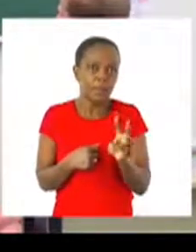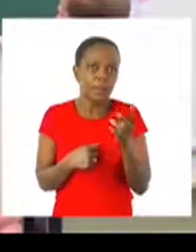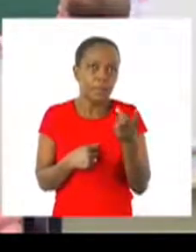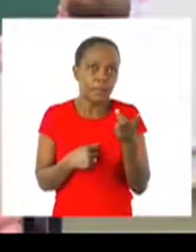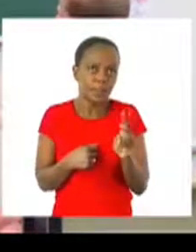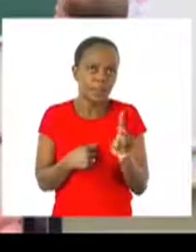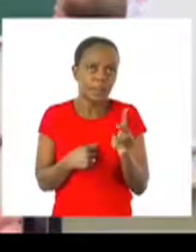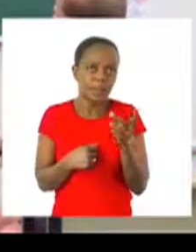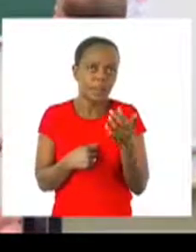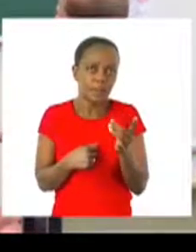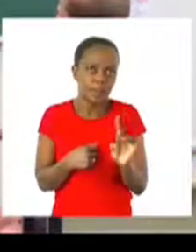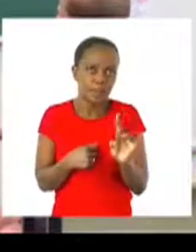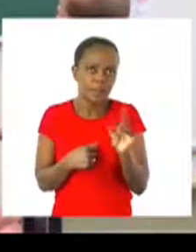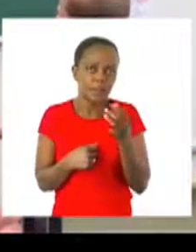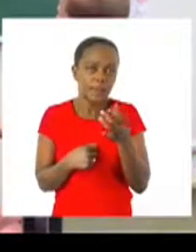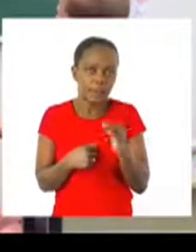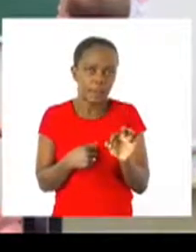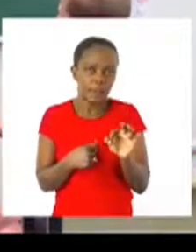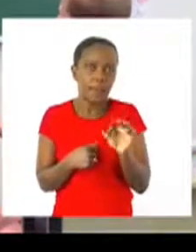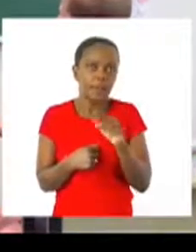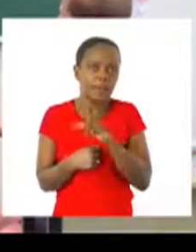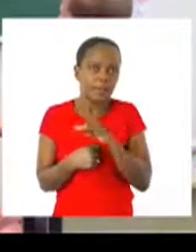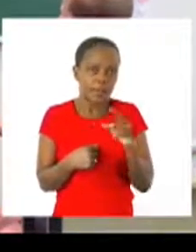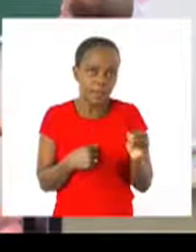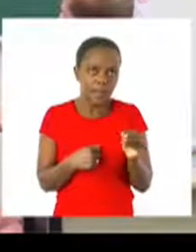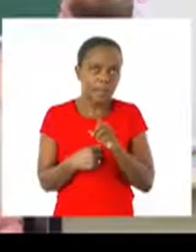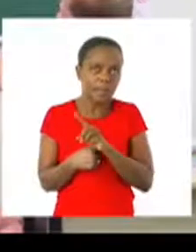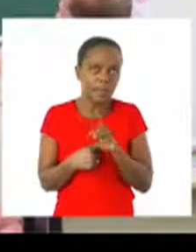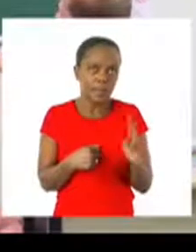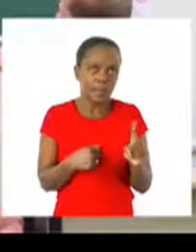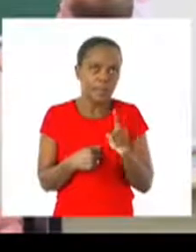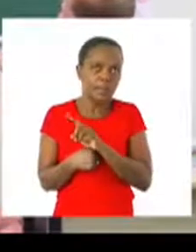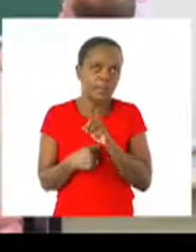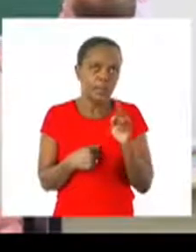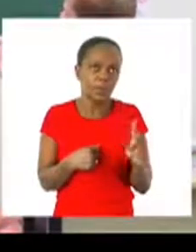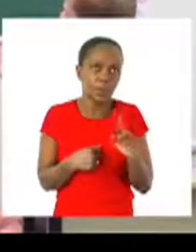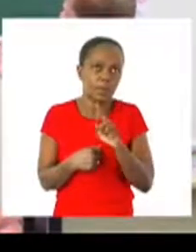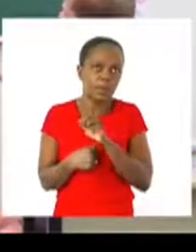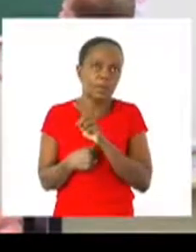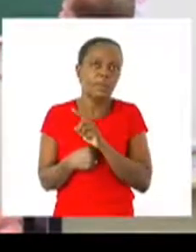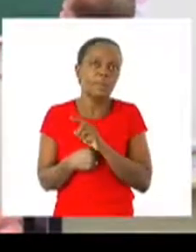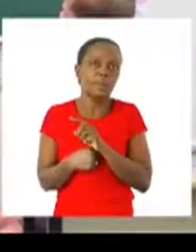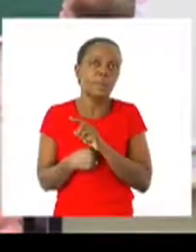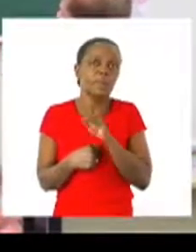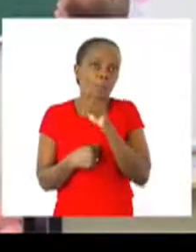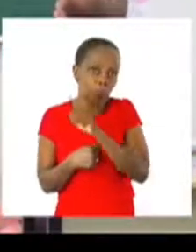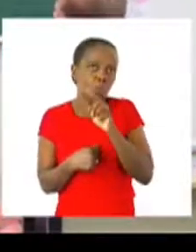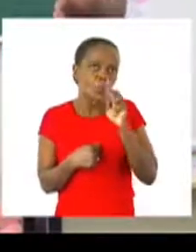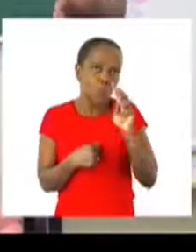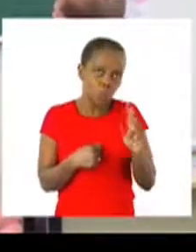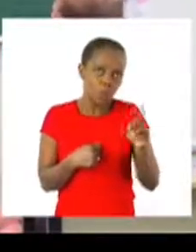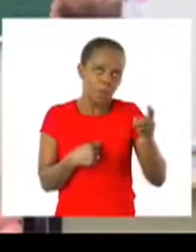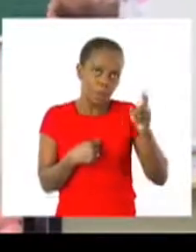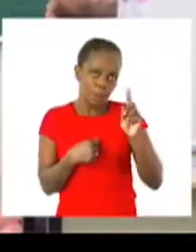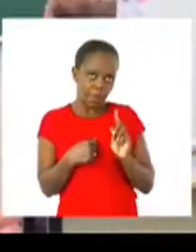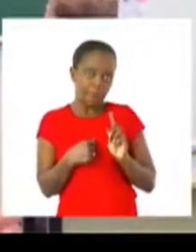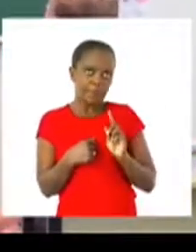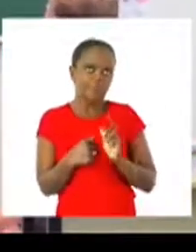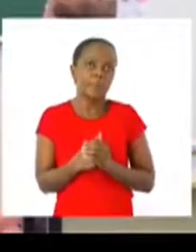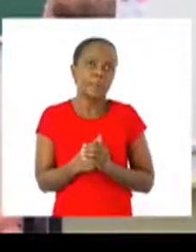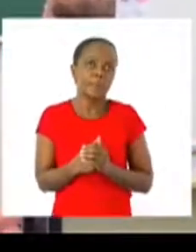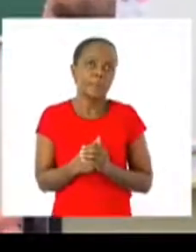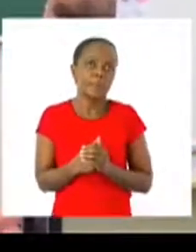6, 7, 8, 9, 10, 11, 12. Our answer is